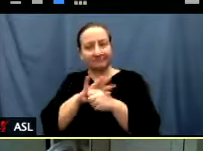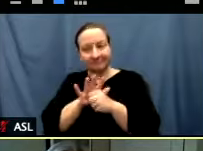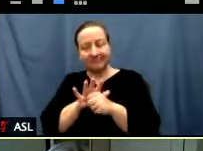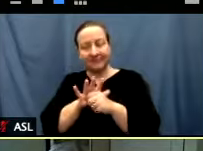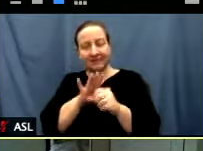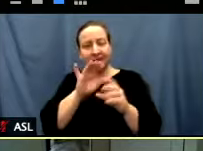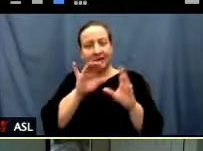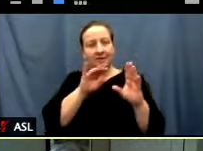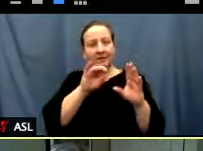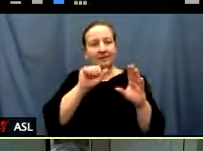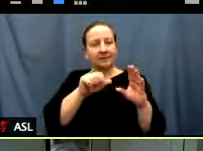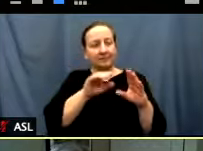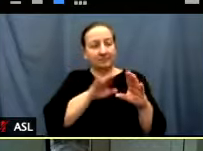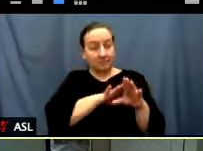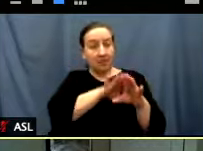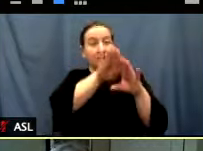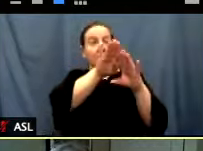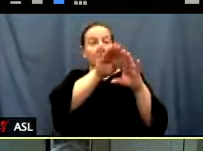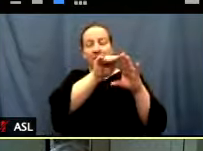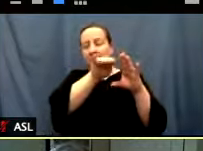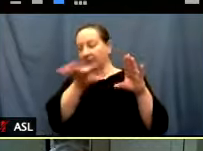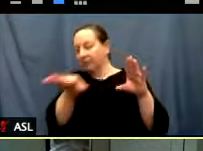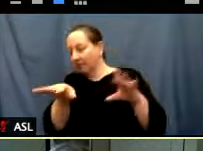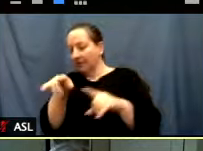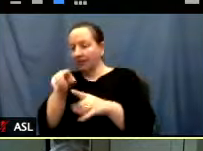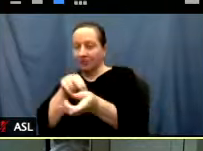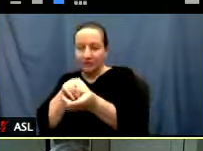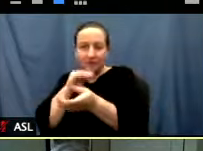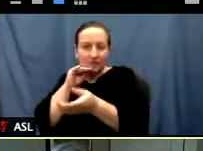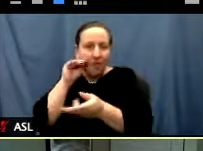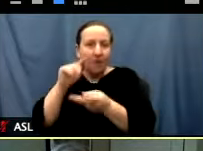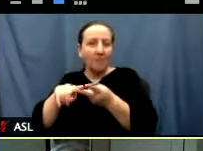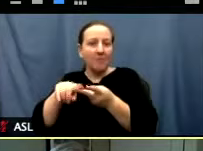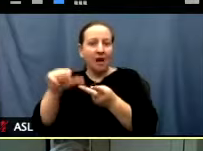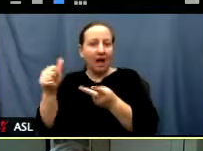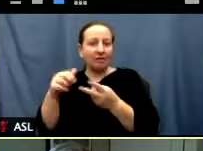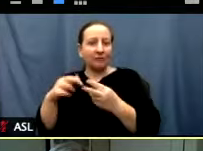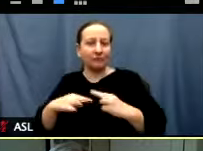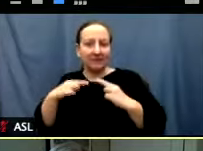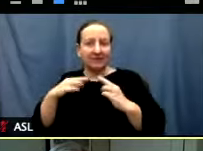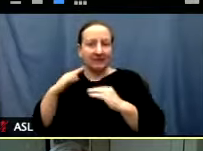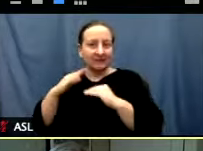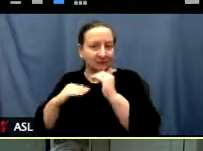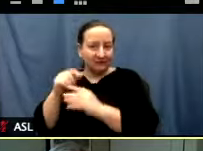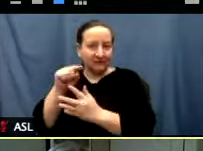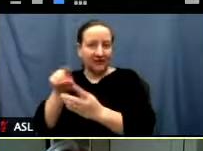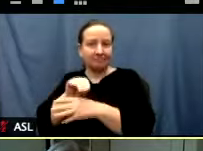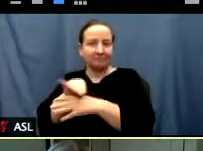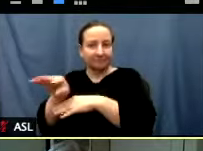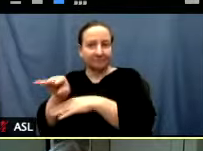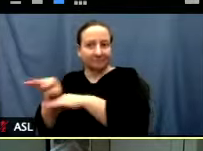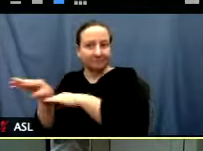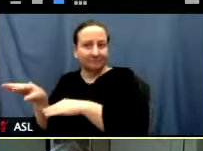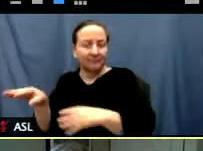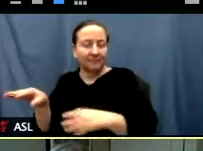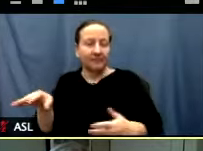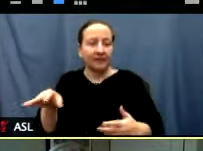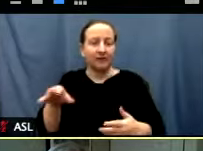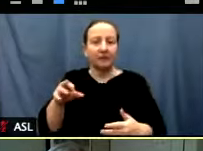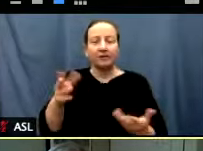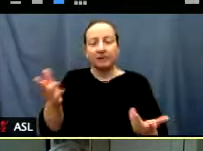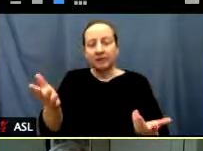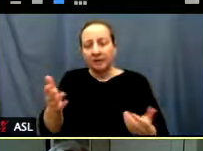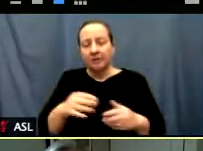into settings like nursing homes or other long-term care facilities or residential facilities. And the risk there is